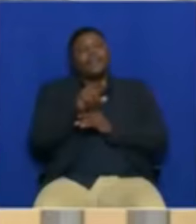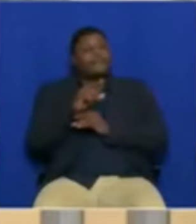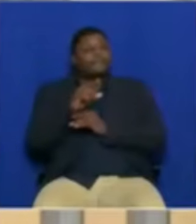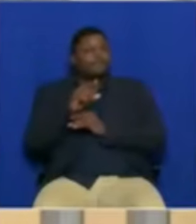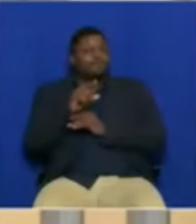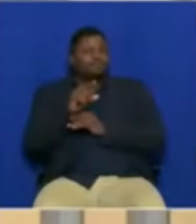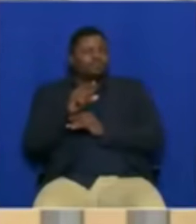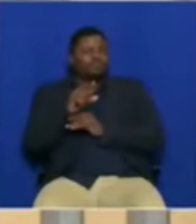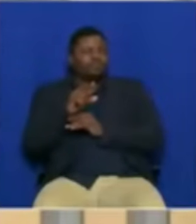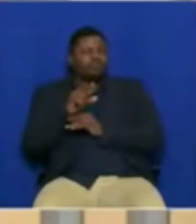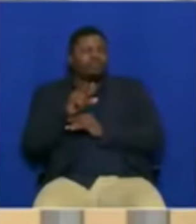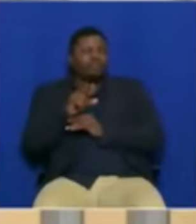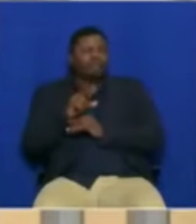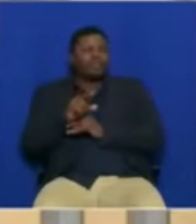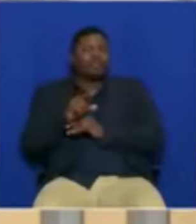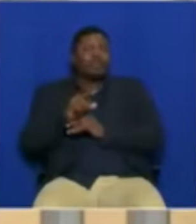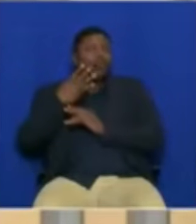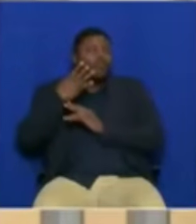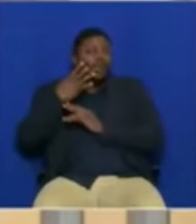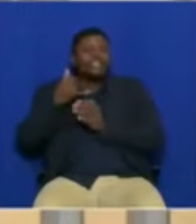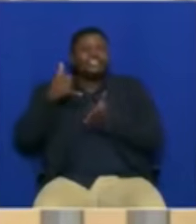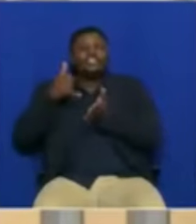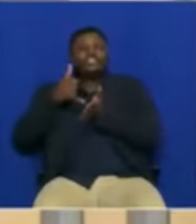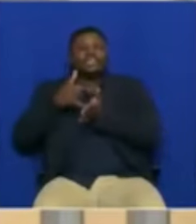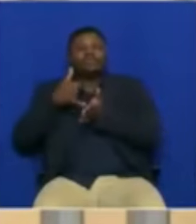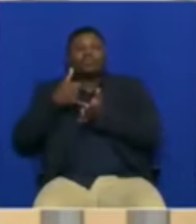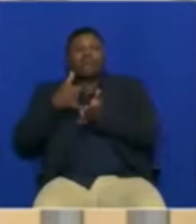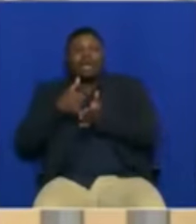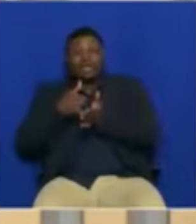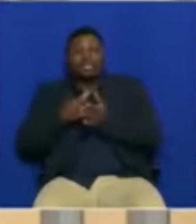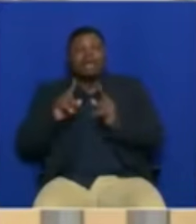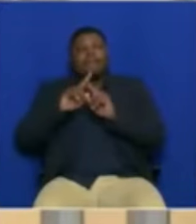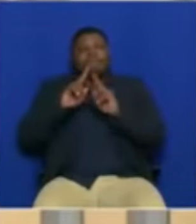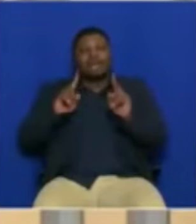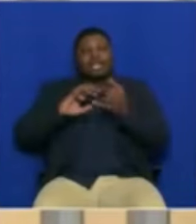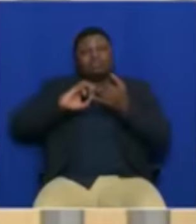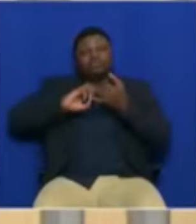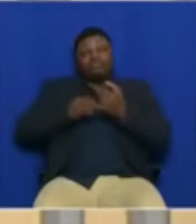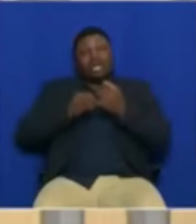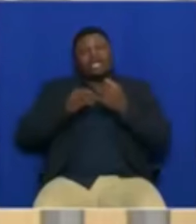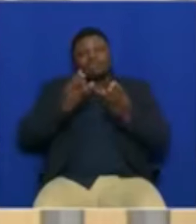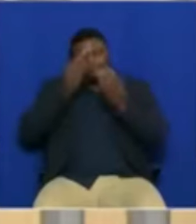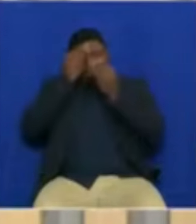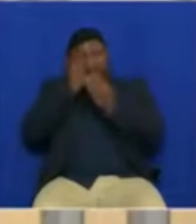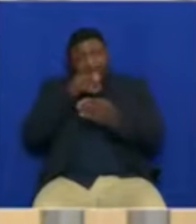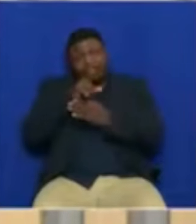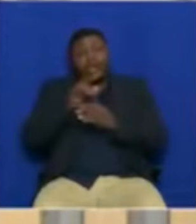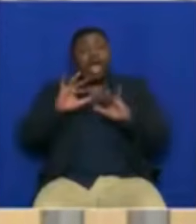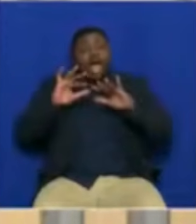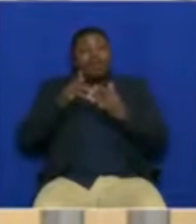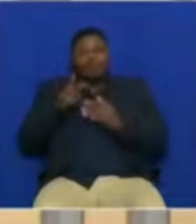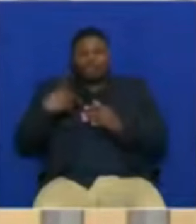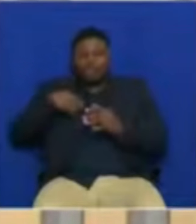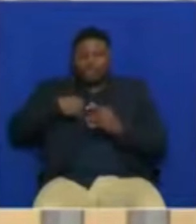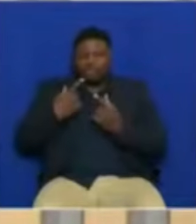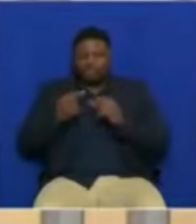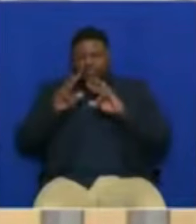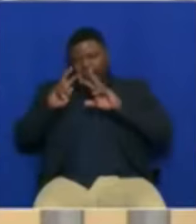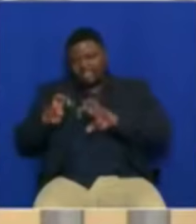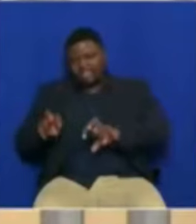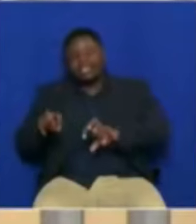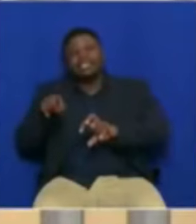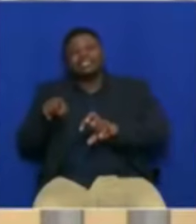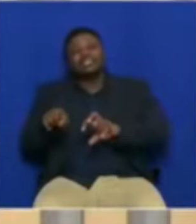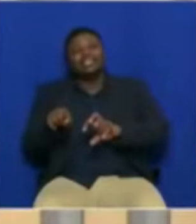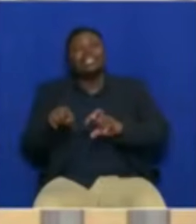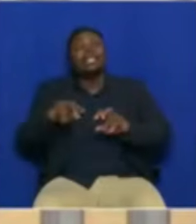January. Remember, I'm trying to get the message across to you when you conduct an investigation. It's not just, you investigate,